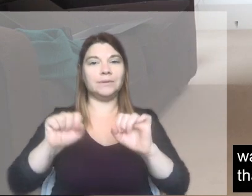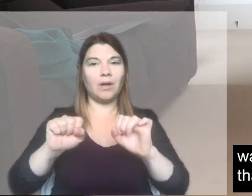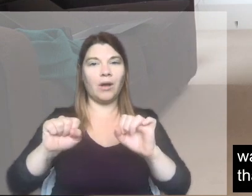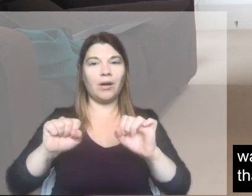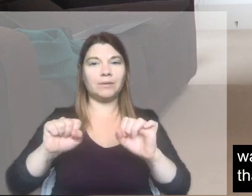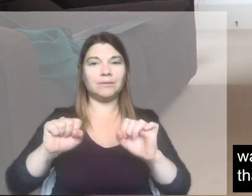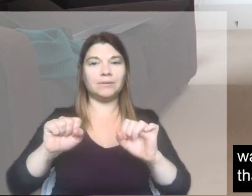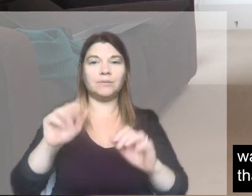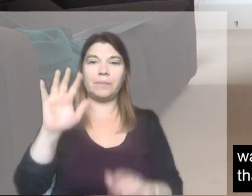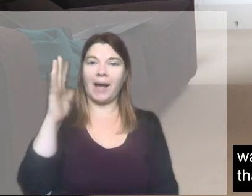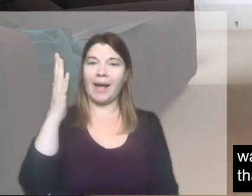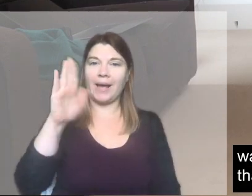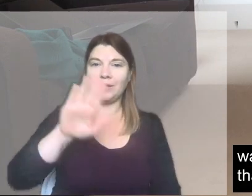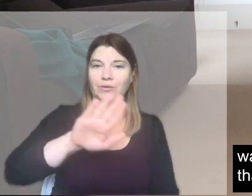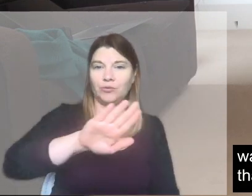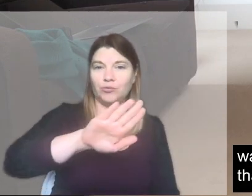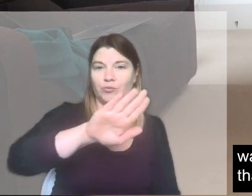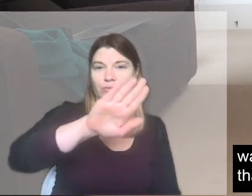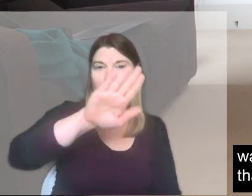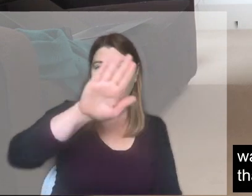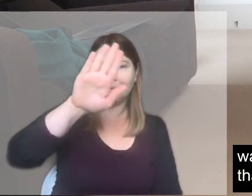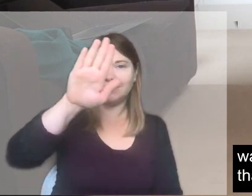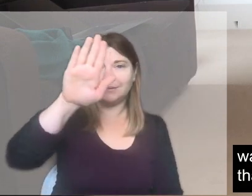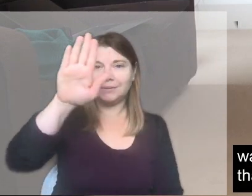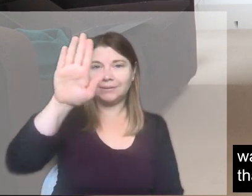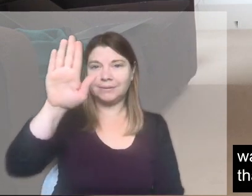we want to trace around